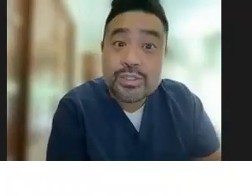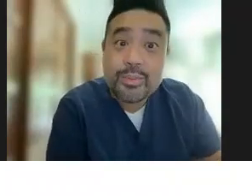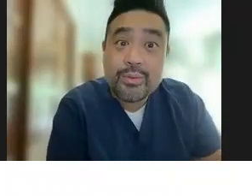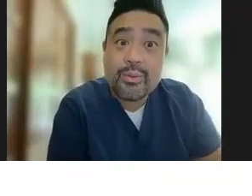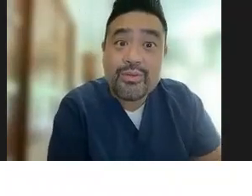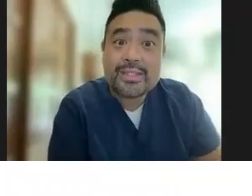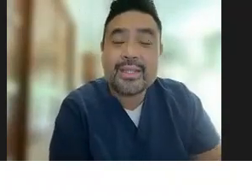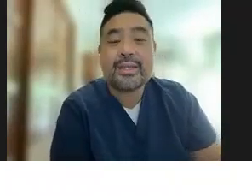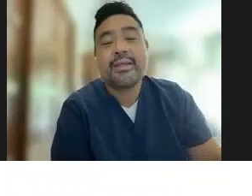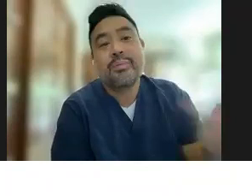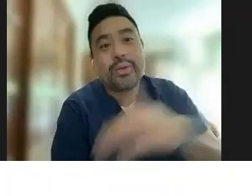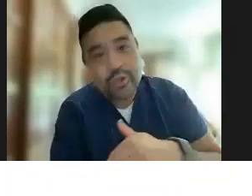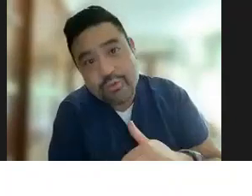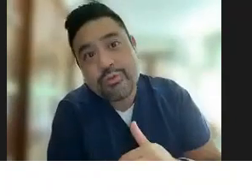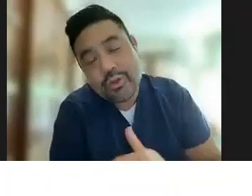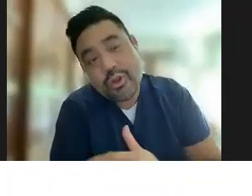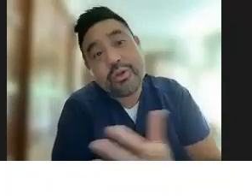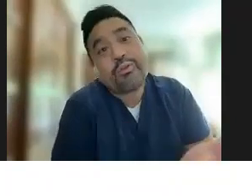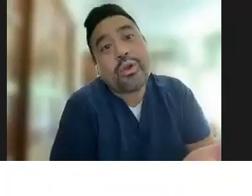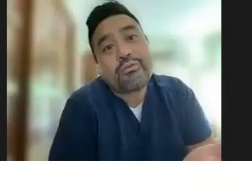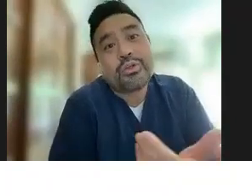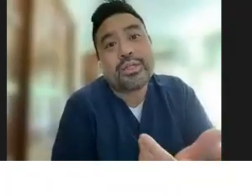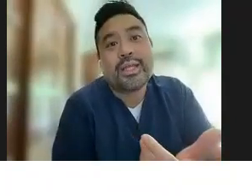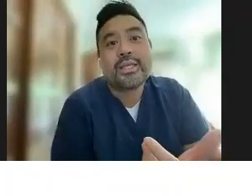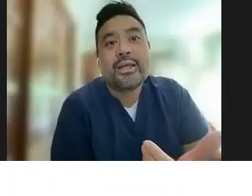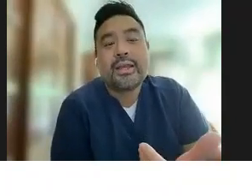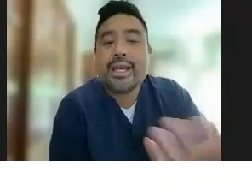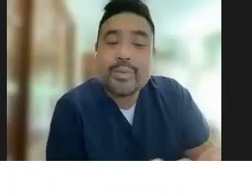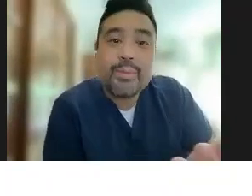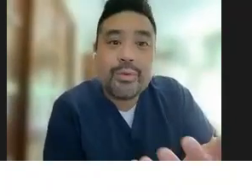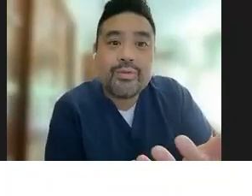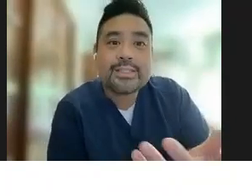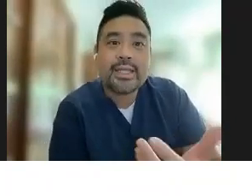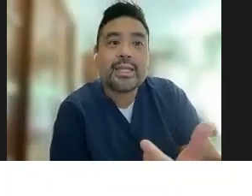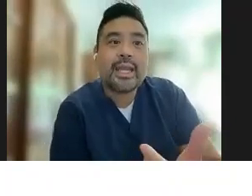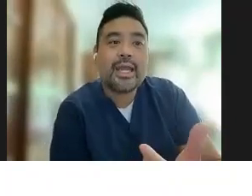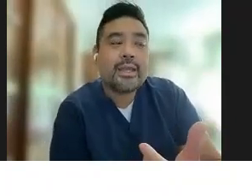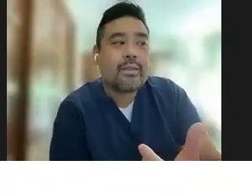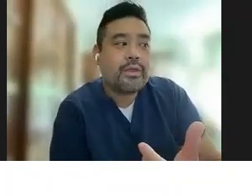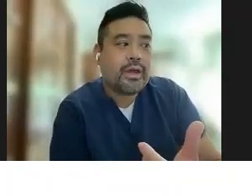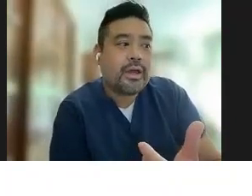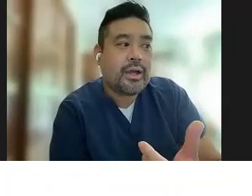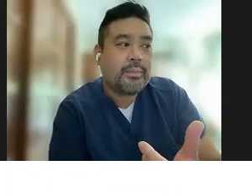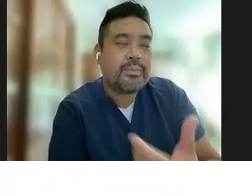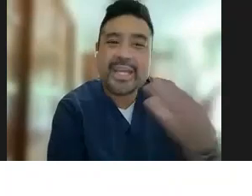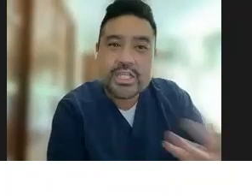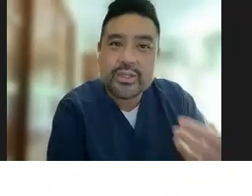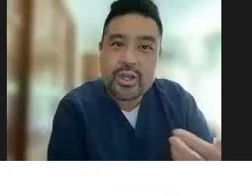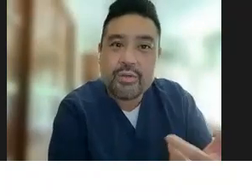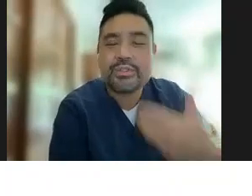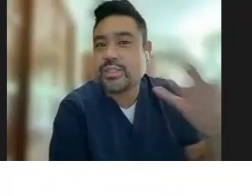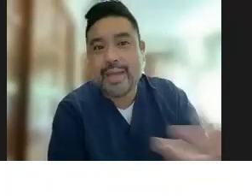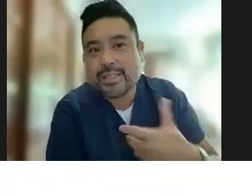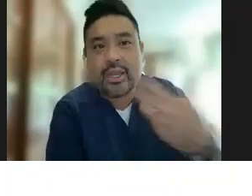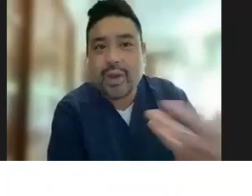Because most of the people there were vaccinated. But you going to Florida, unfortunately, is not as many people are vaccinated, and the mitigation